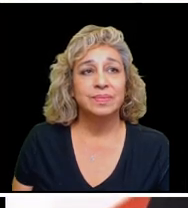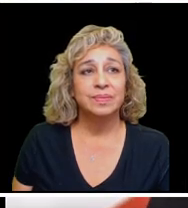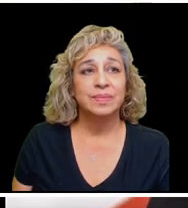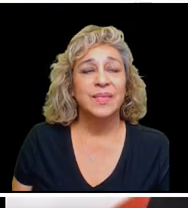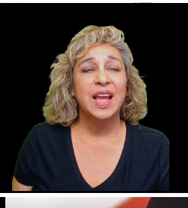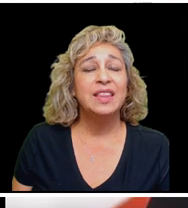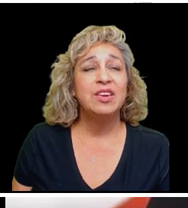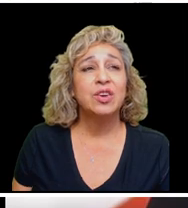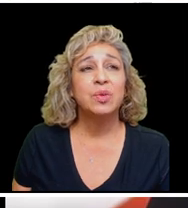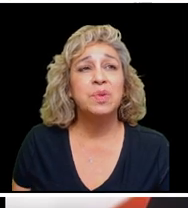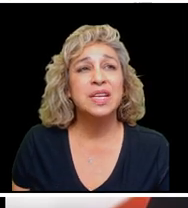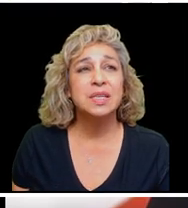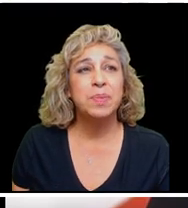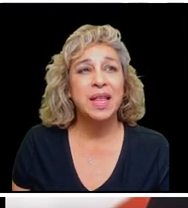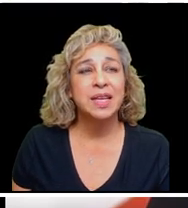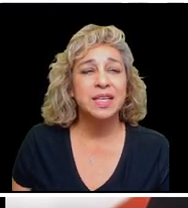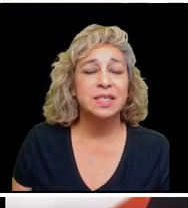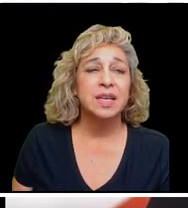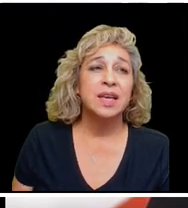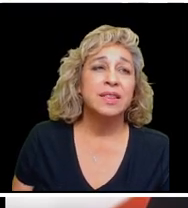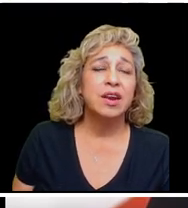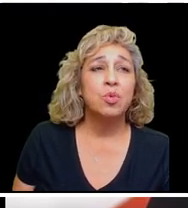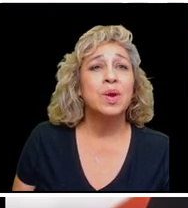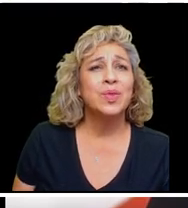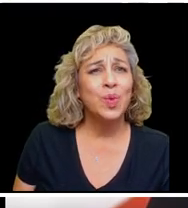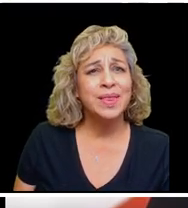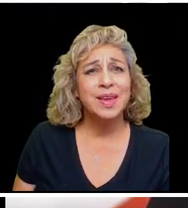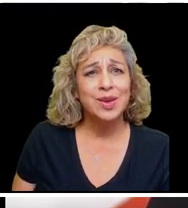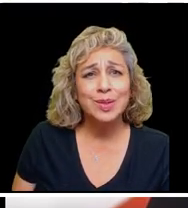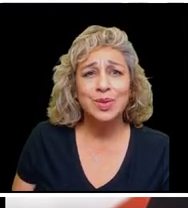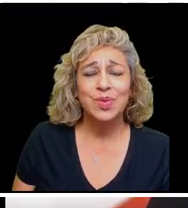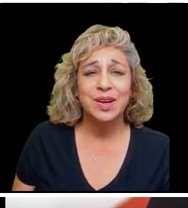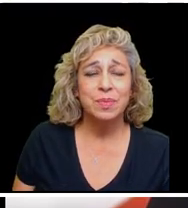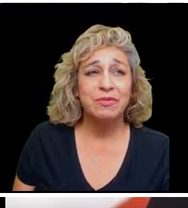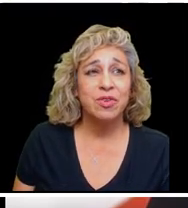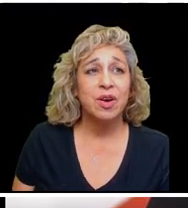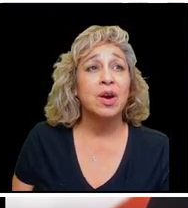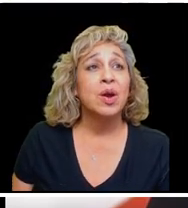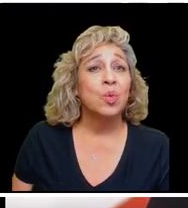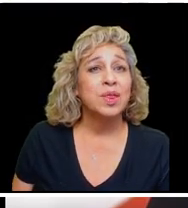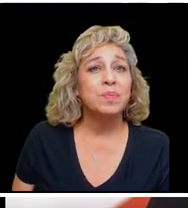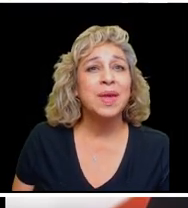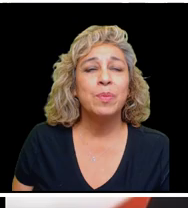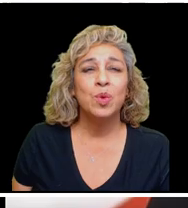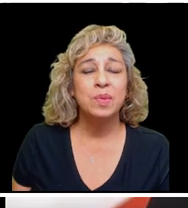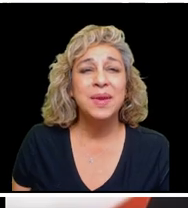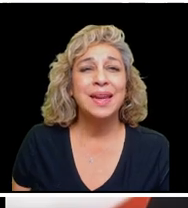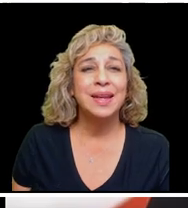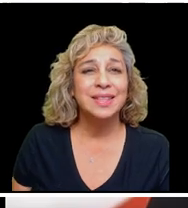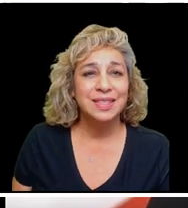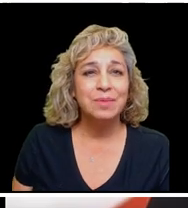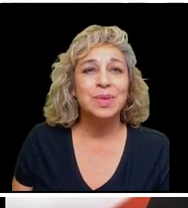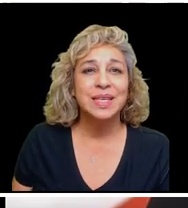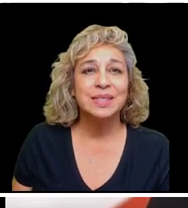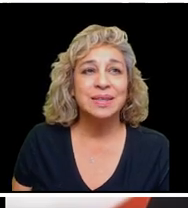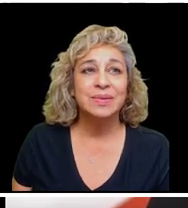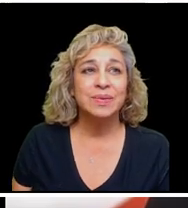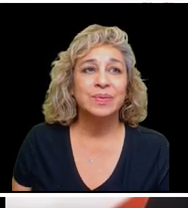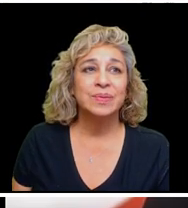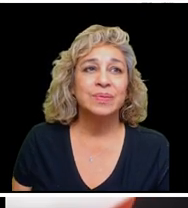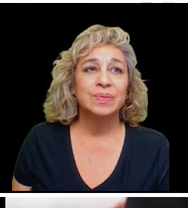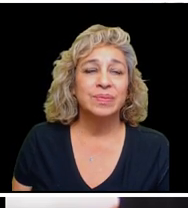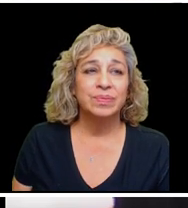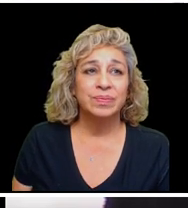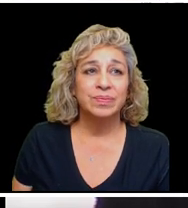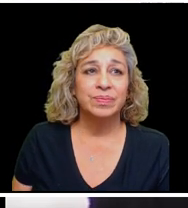and their municipalities that are run the way they used to run them before where the people would meet in assemblies